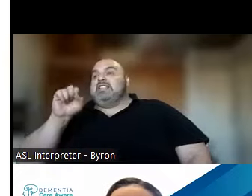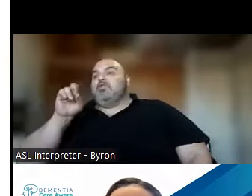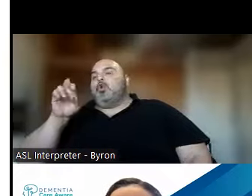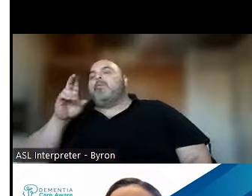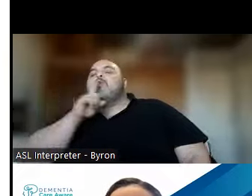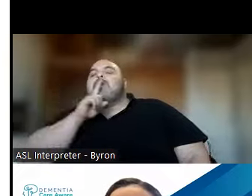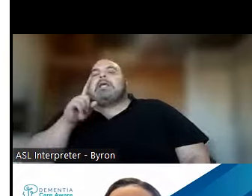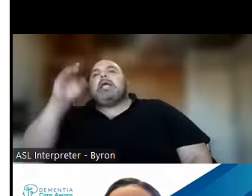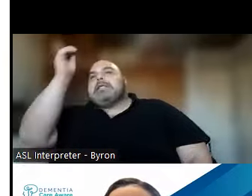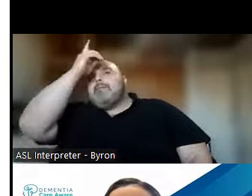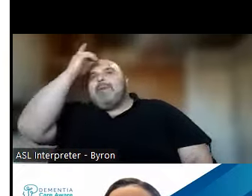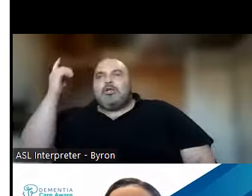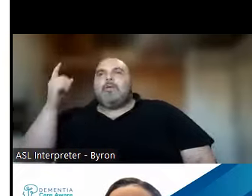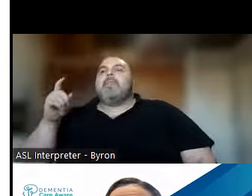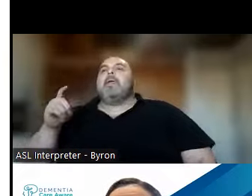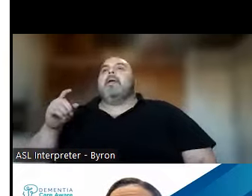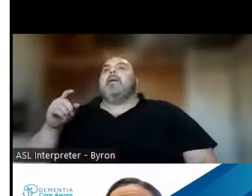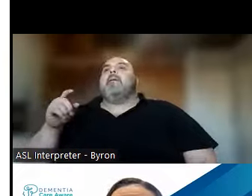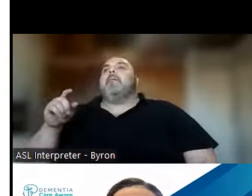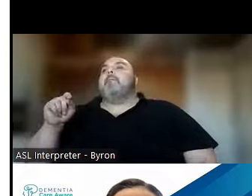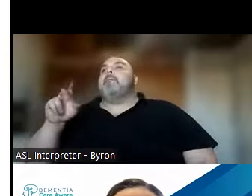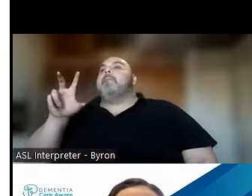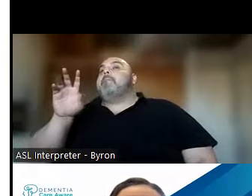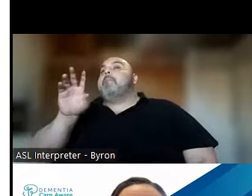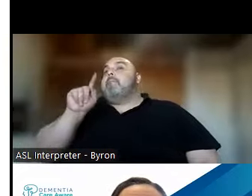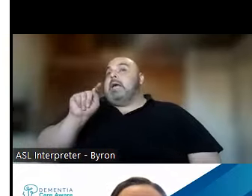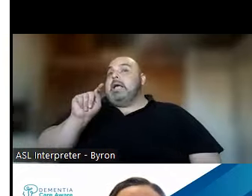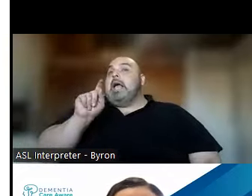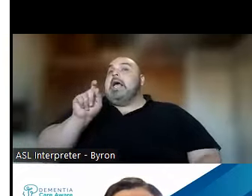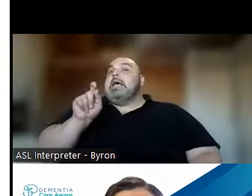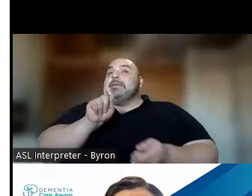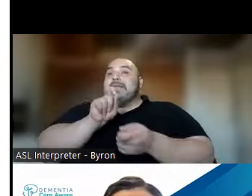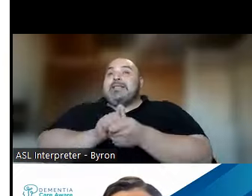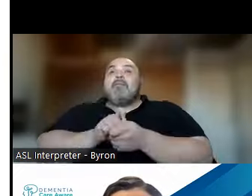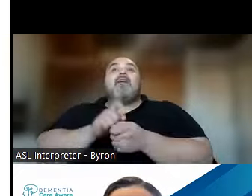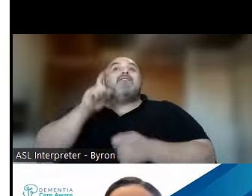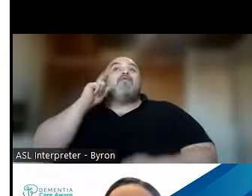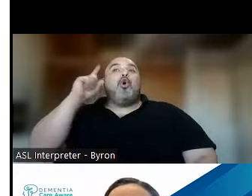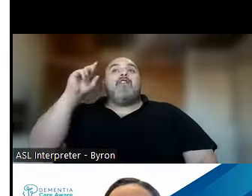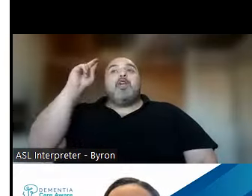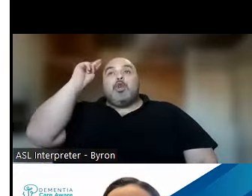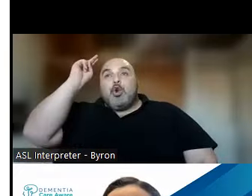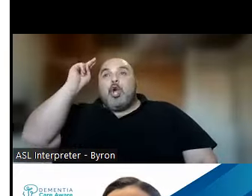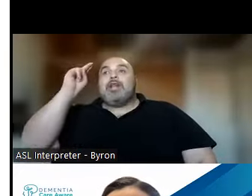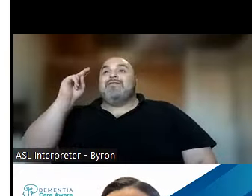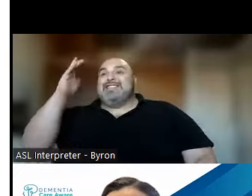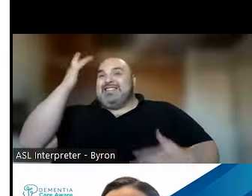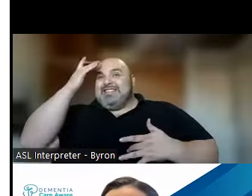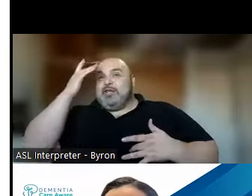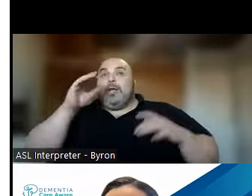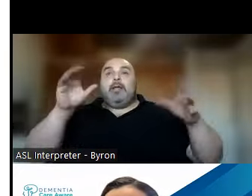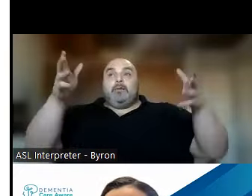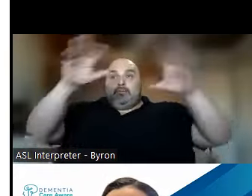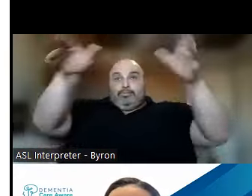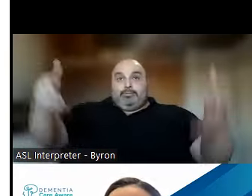essentially. But around specifically for the neurocognitive disorder, only 21%